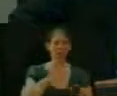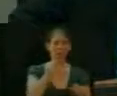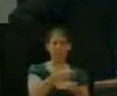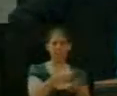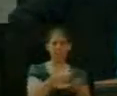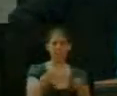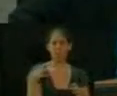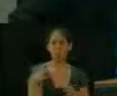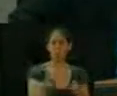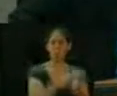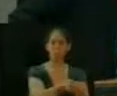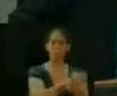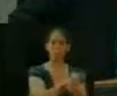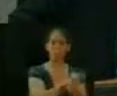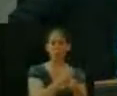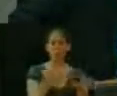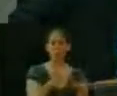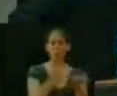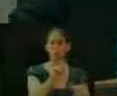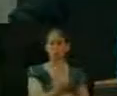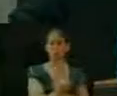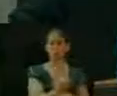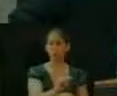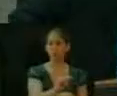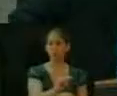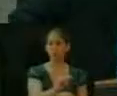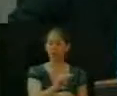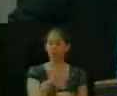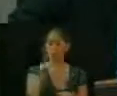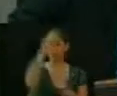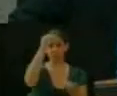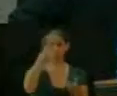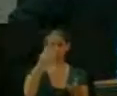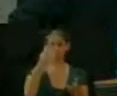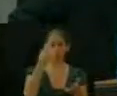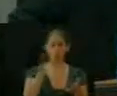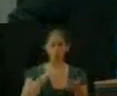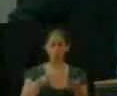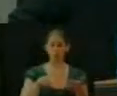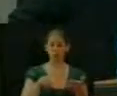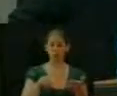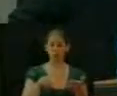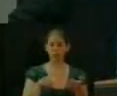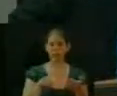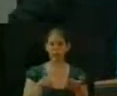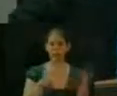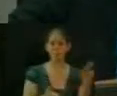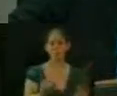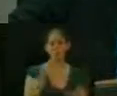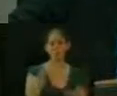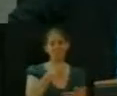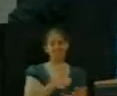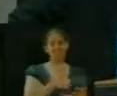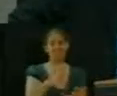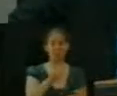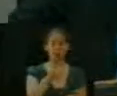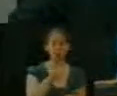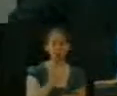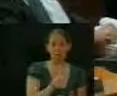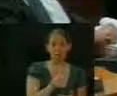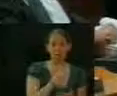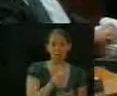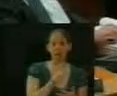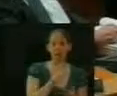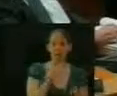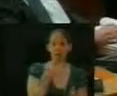authority, wouldn't we rather have the information to look at? They may come back from CTASC and have a policy that looks good. Well,